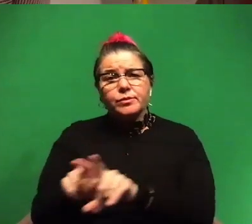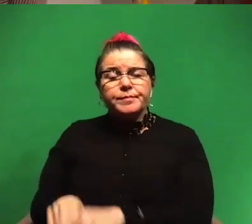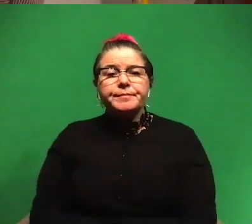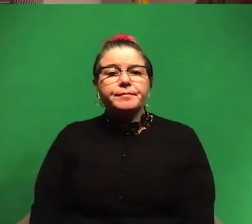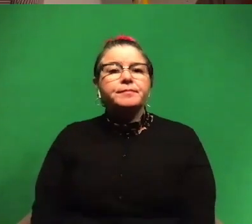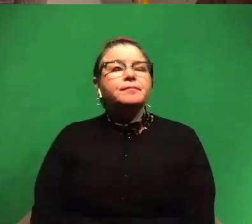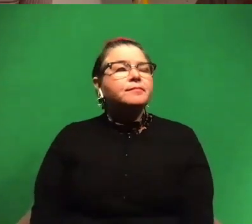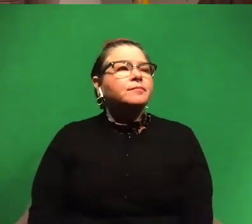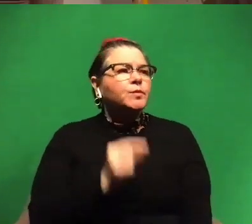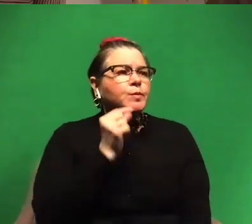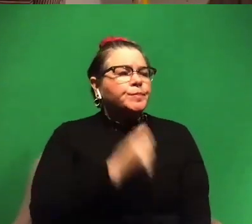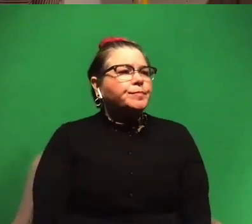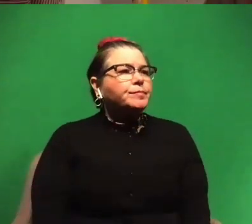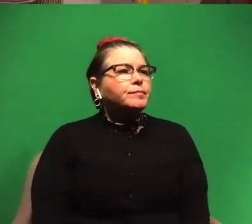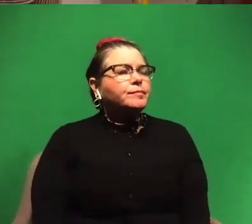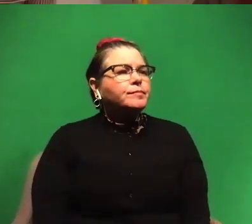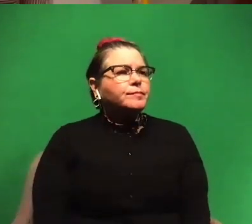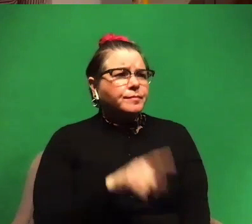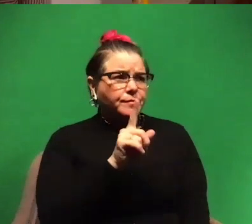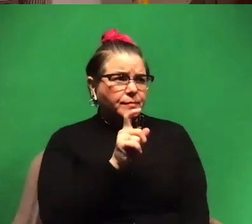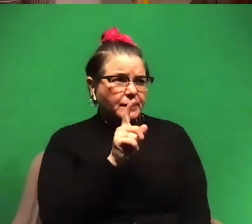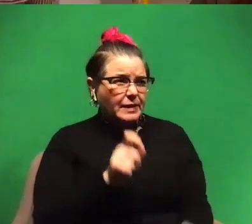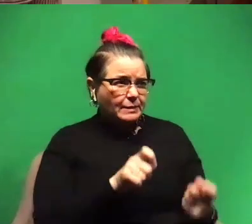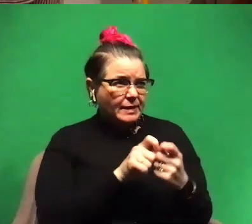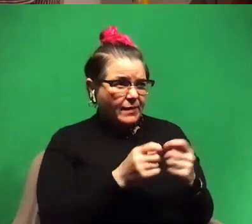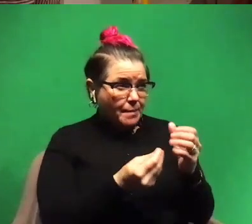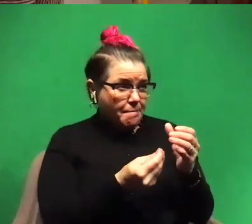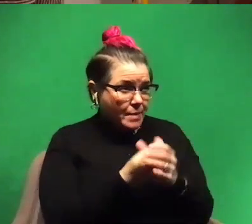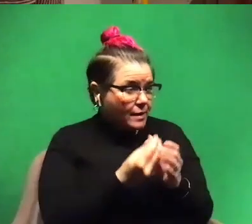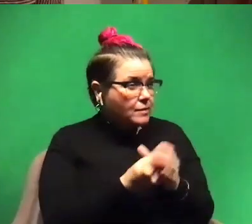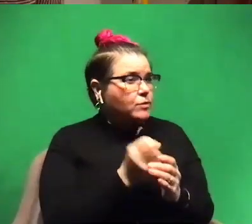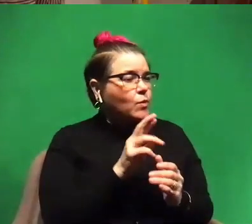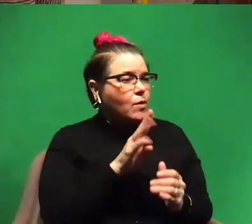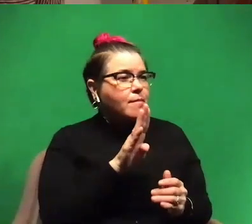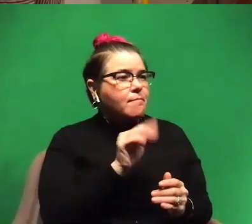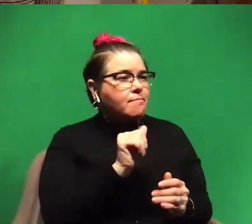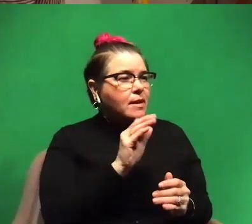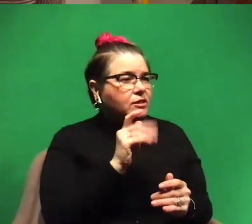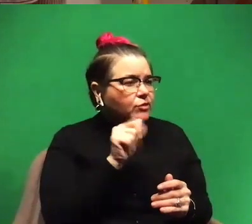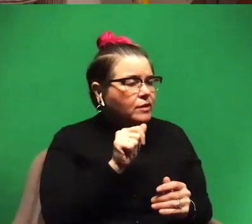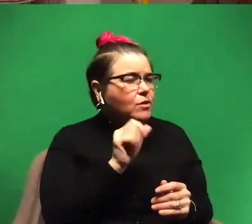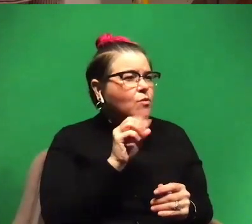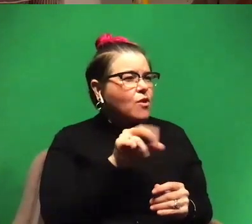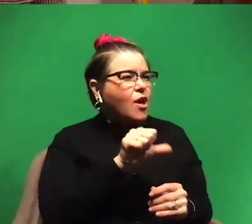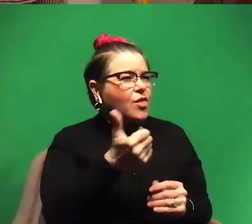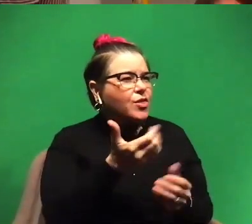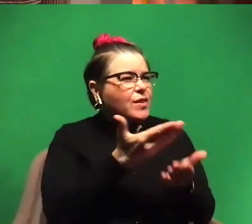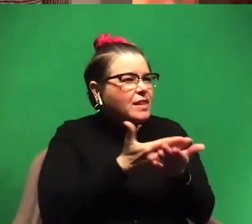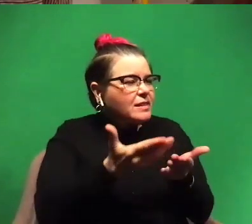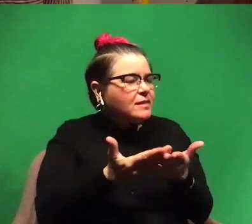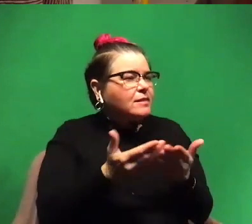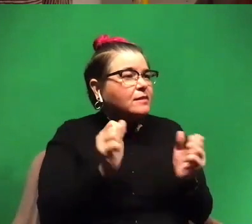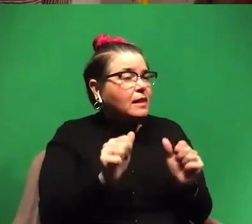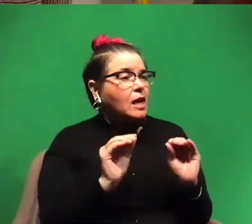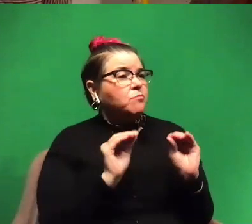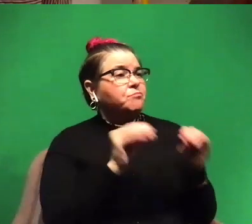Cool. Are there certain plants or bacteria or any other critters that you can